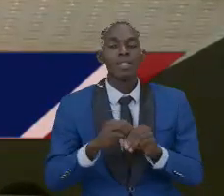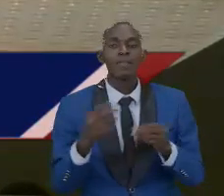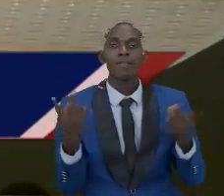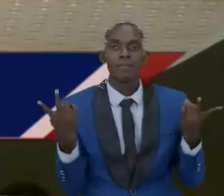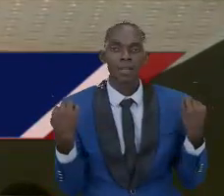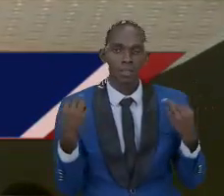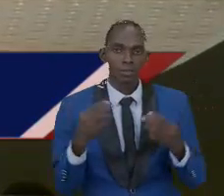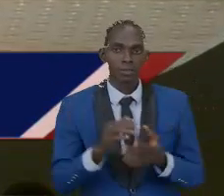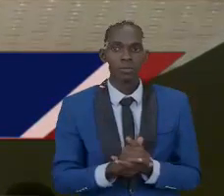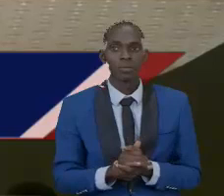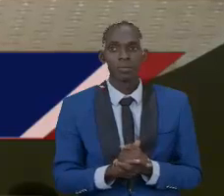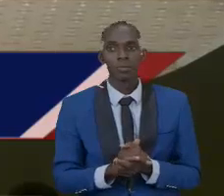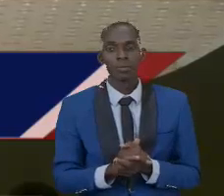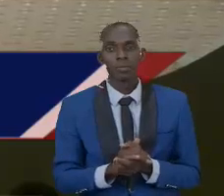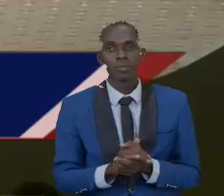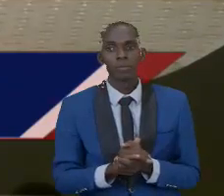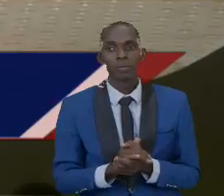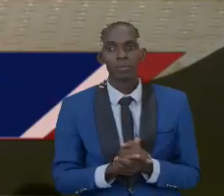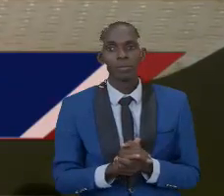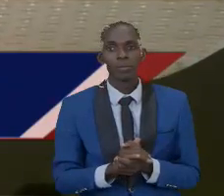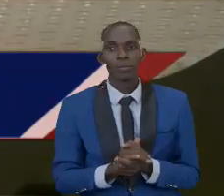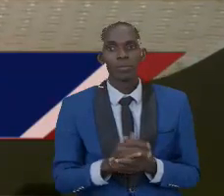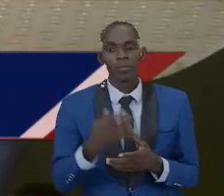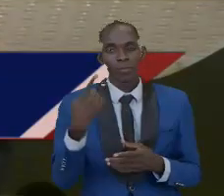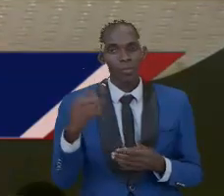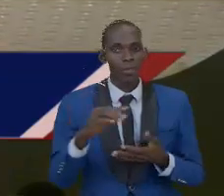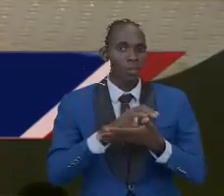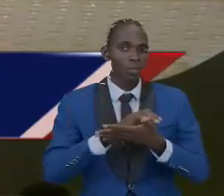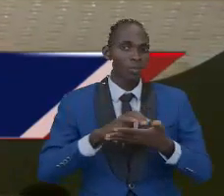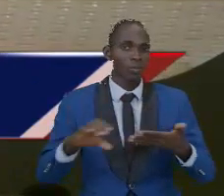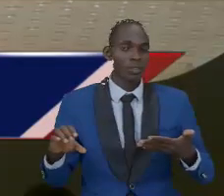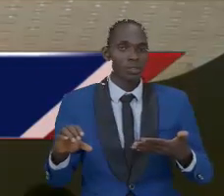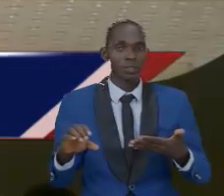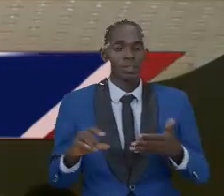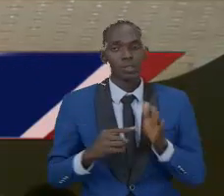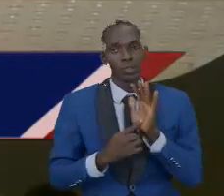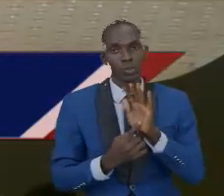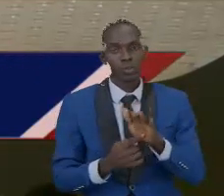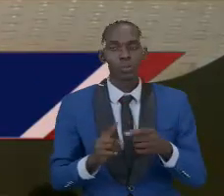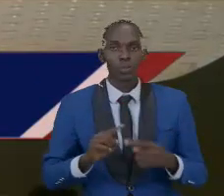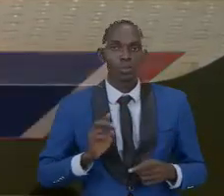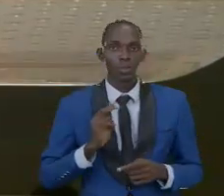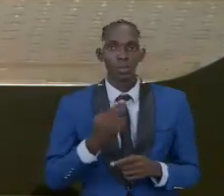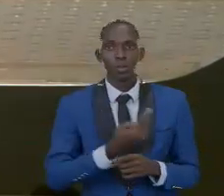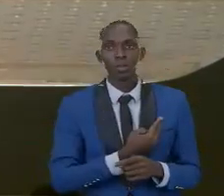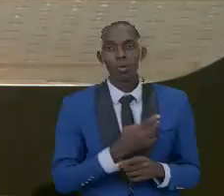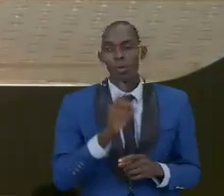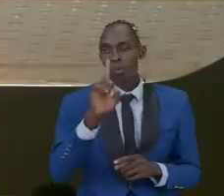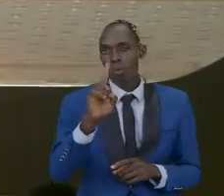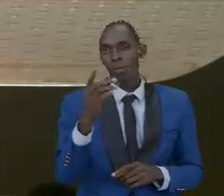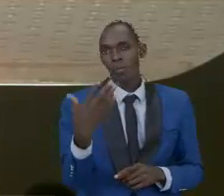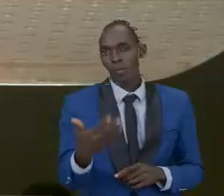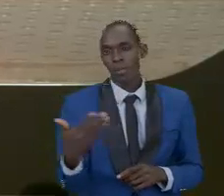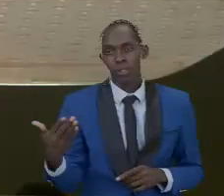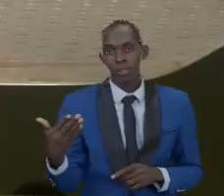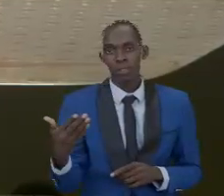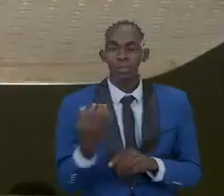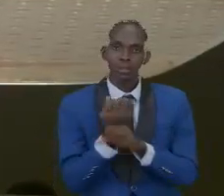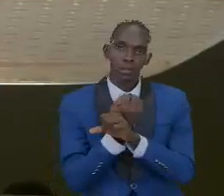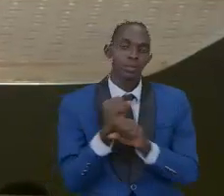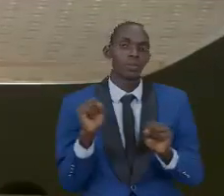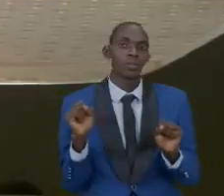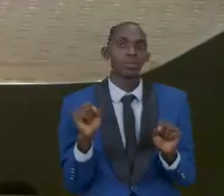vain the verses revealed to us one thing justification